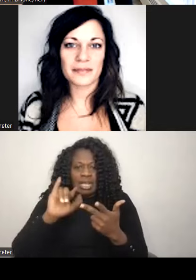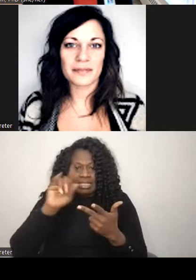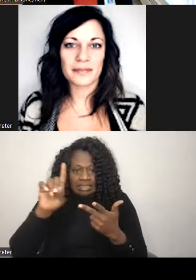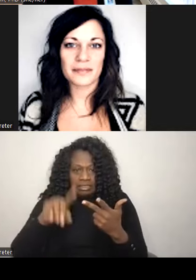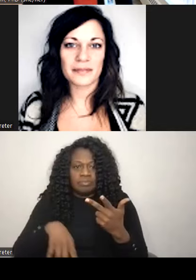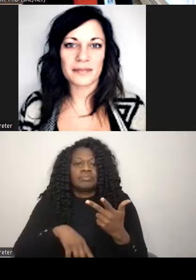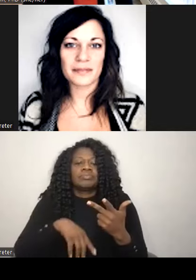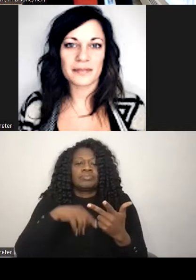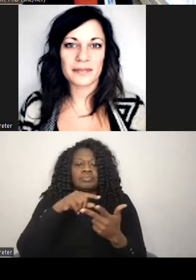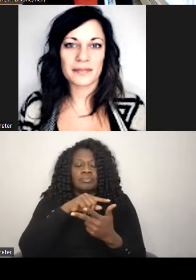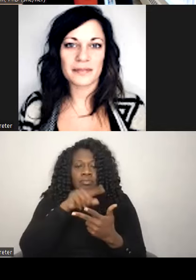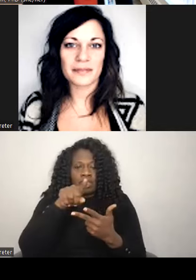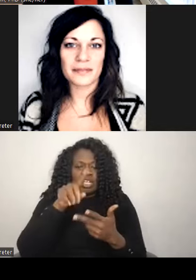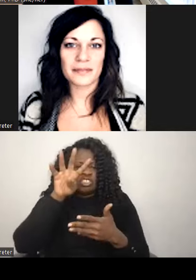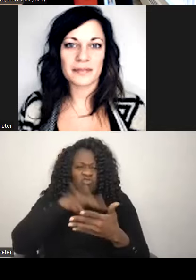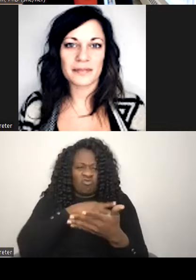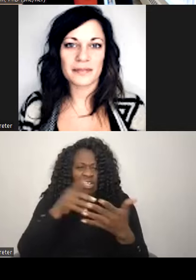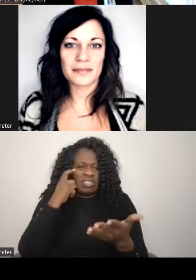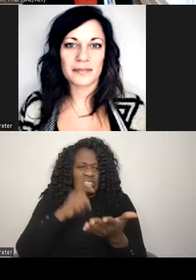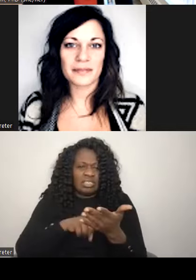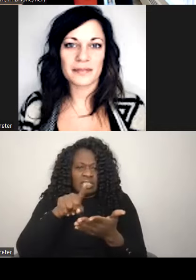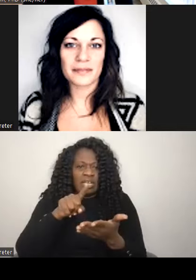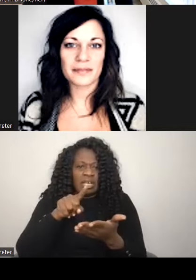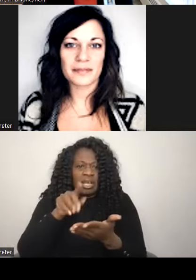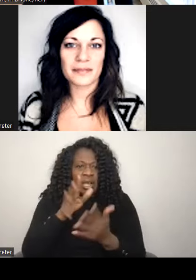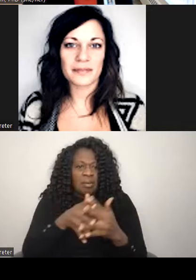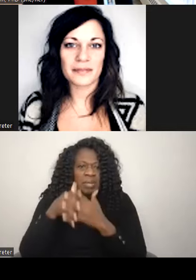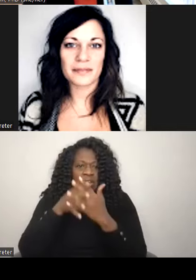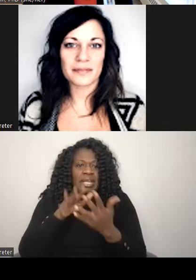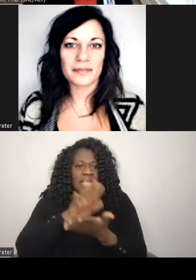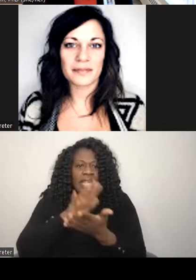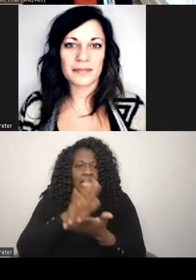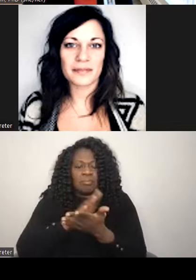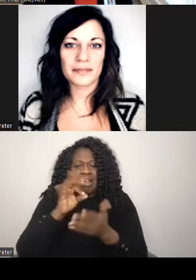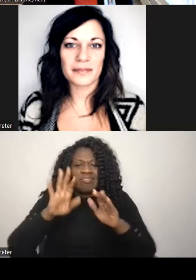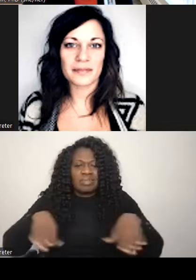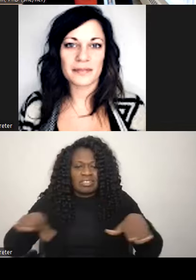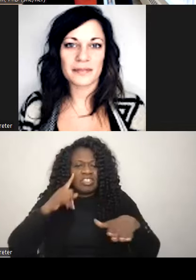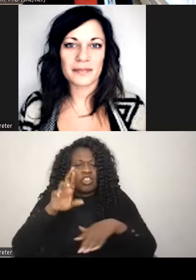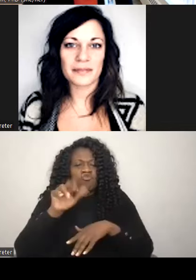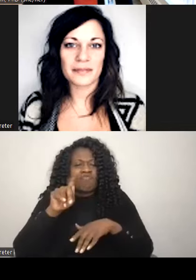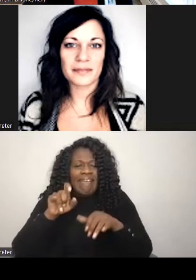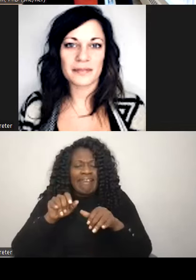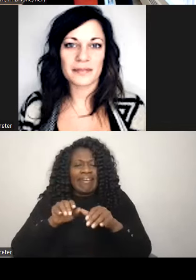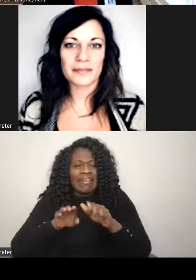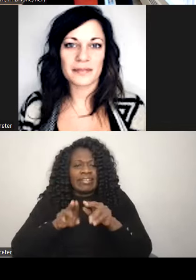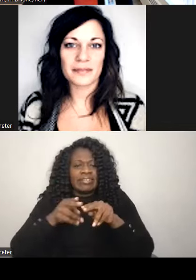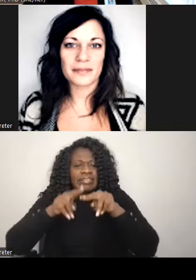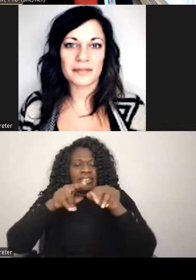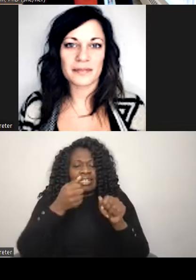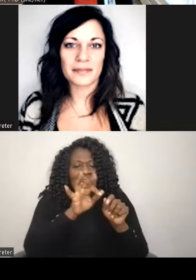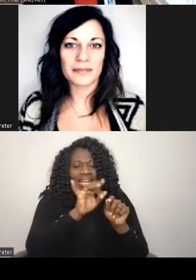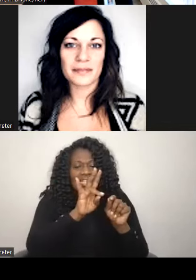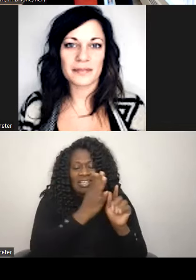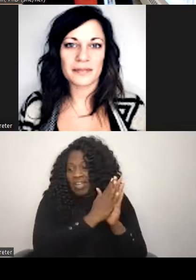And this is a graph shown from the American Academy of Pediatrics that looks at the rates of developmental disability from 1997